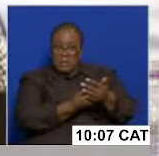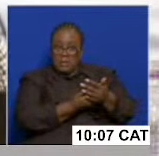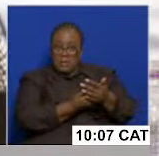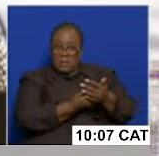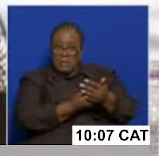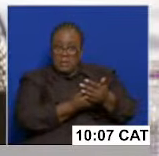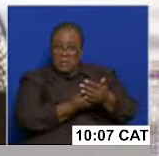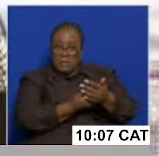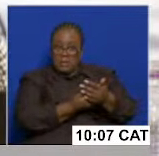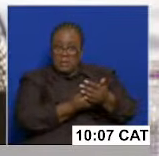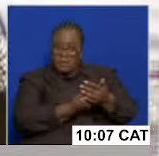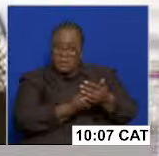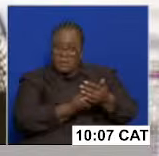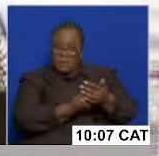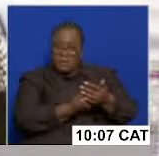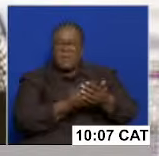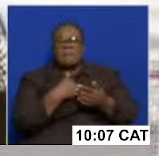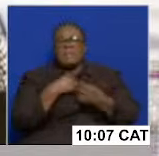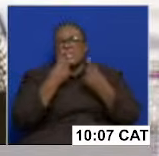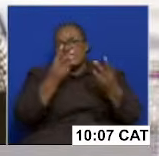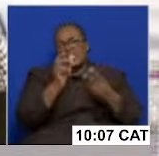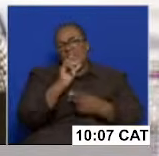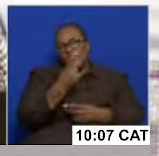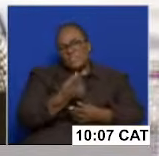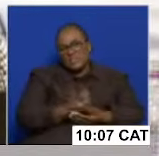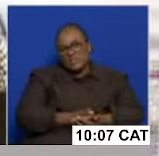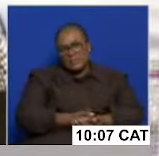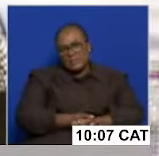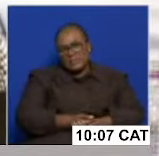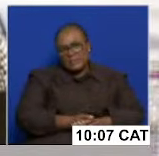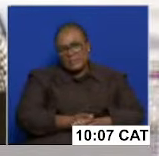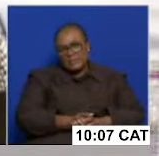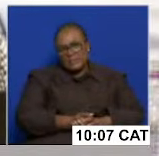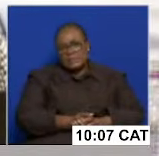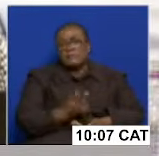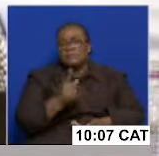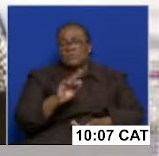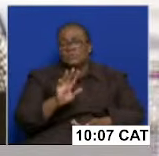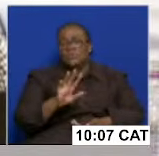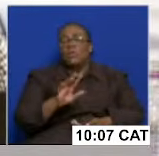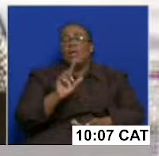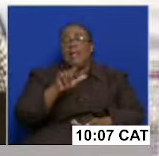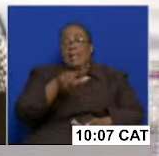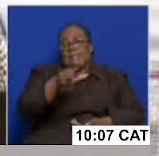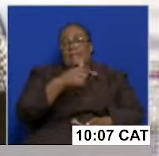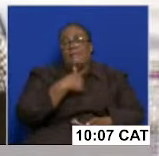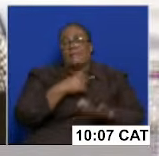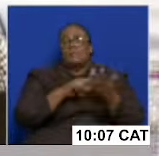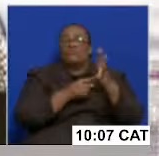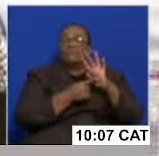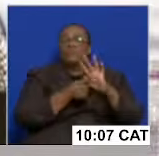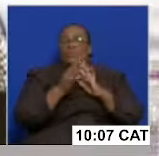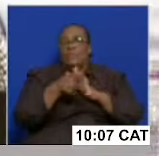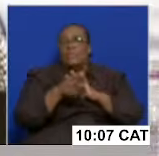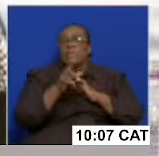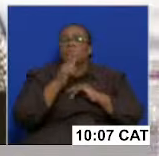Can I see it first? At a later point, I'll show it to you and then you can indicate if you recognize it or